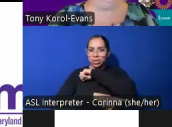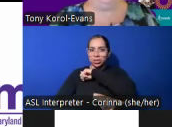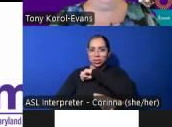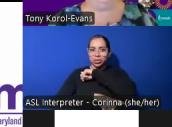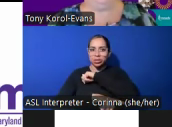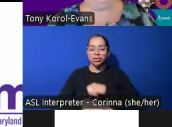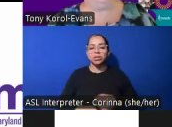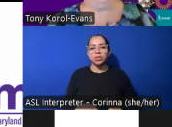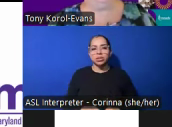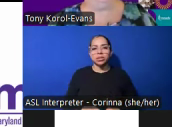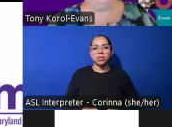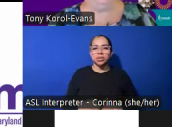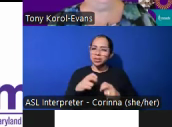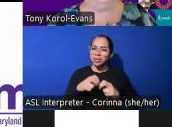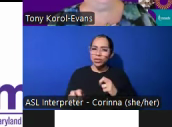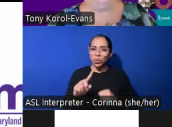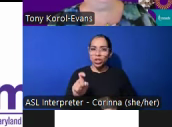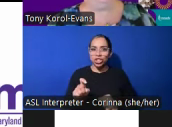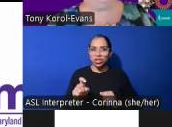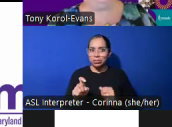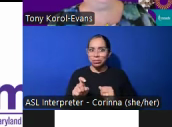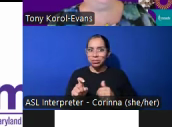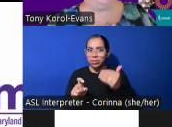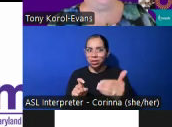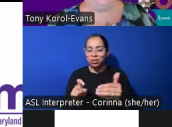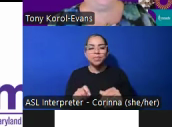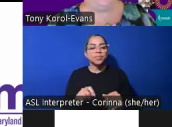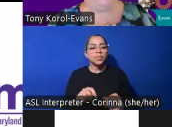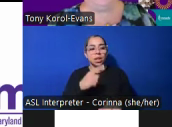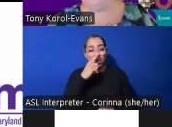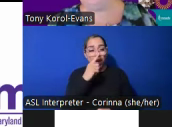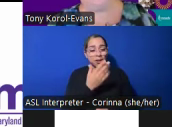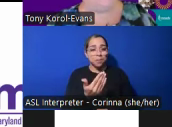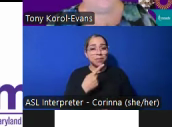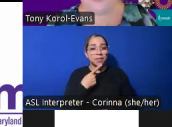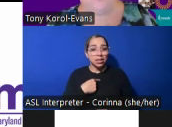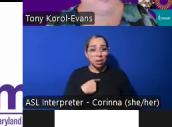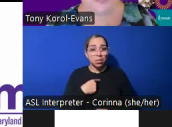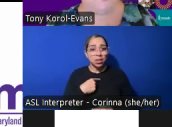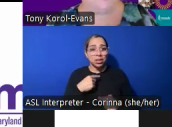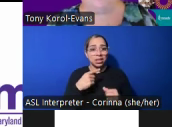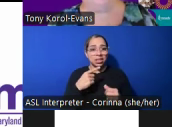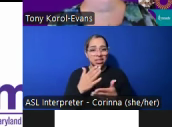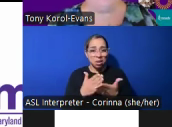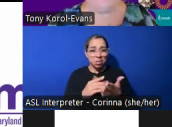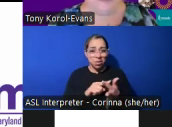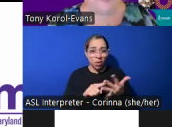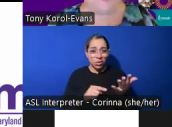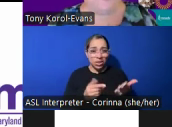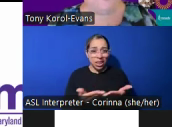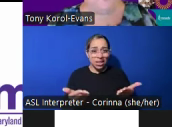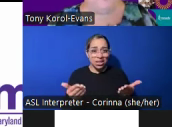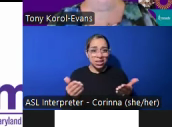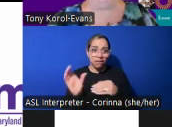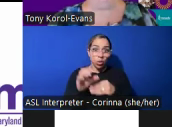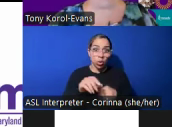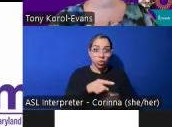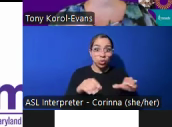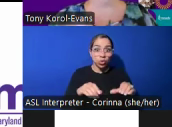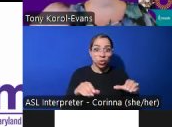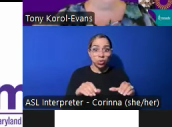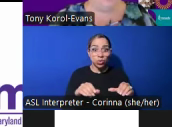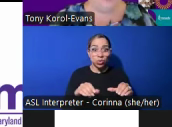This is a difficult question. Can you tell me some of the things they force you to do as their partner? This is not something you want to ask someone you have just met. But